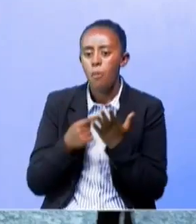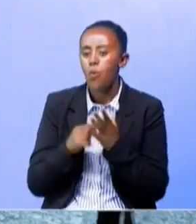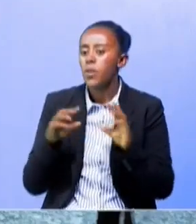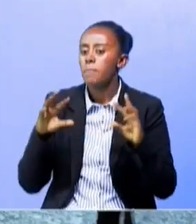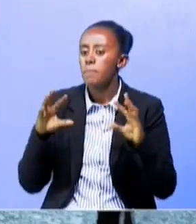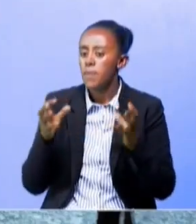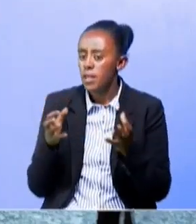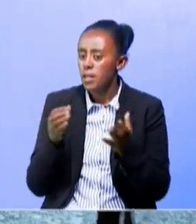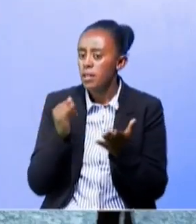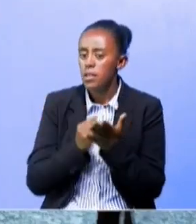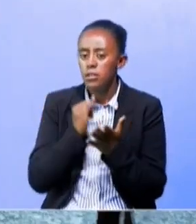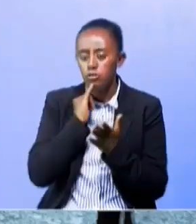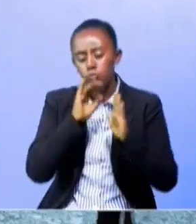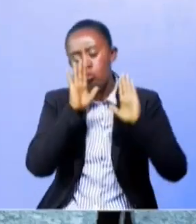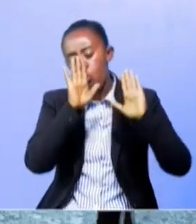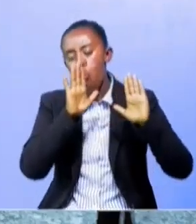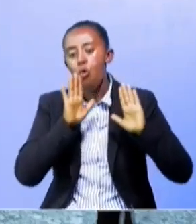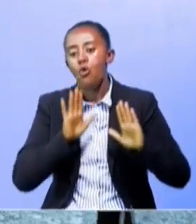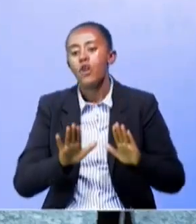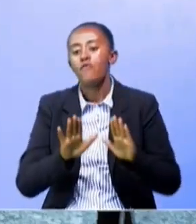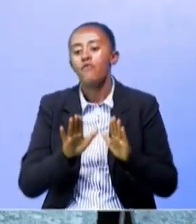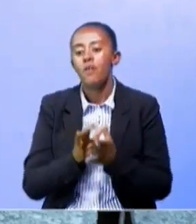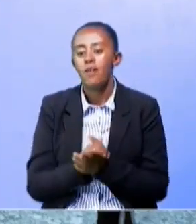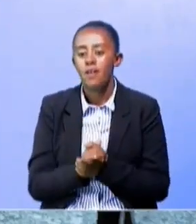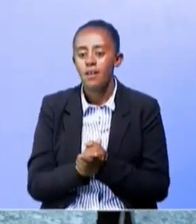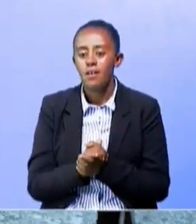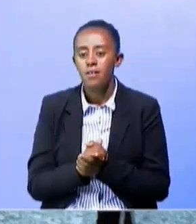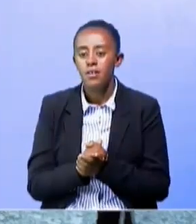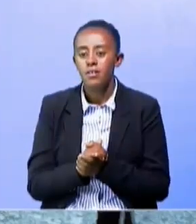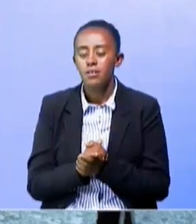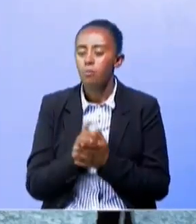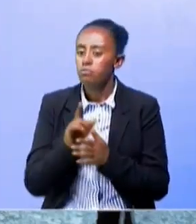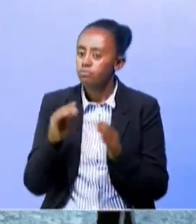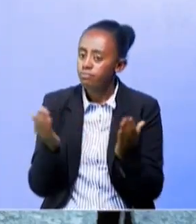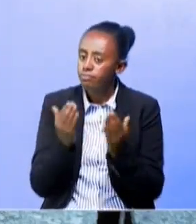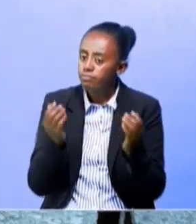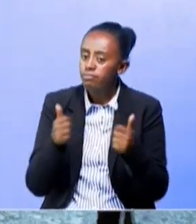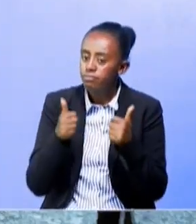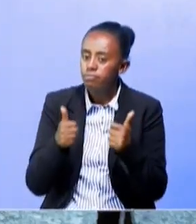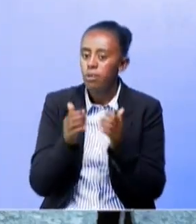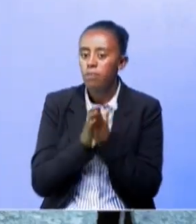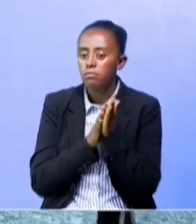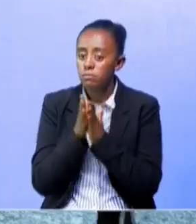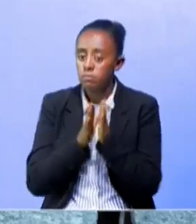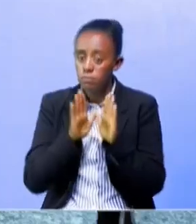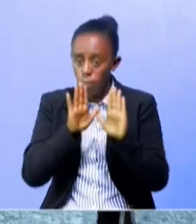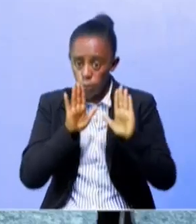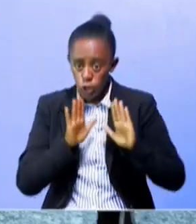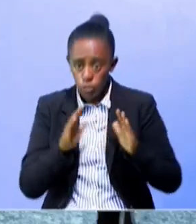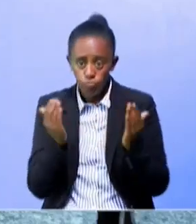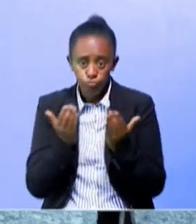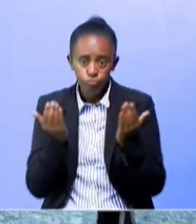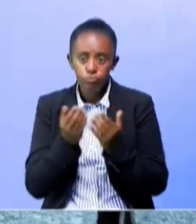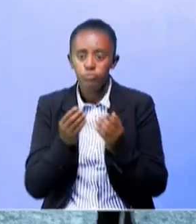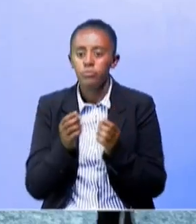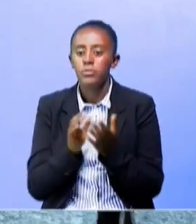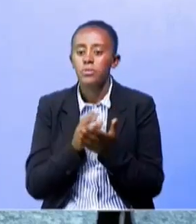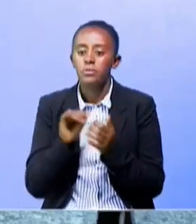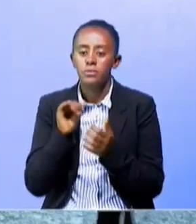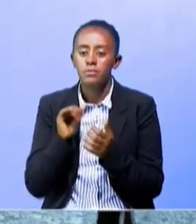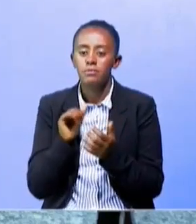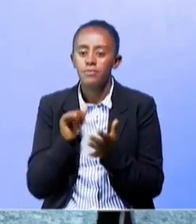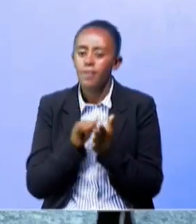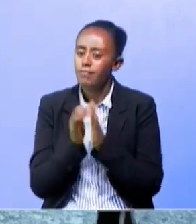hospitals while creating new opportunities for advanced medical treatment within the country. Mayor Adani said the inauguration of modern healthcare